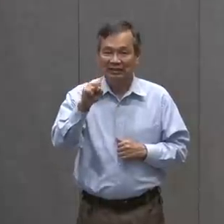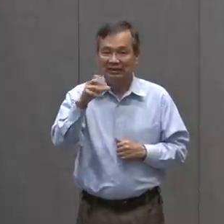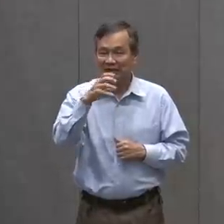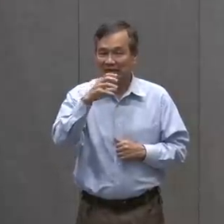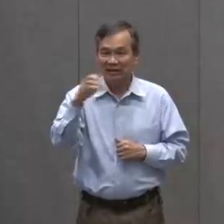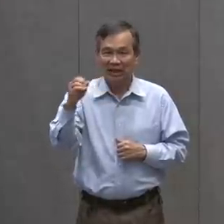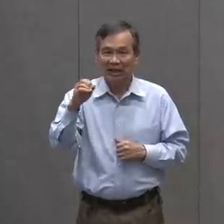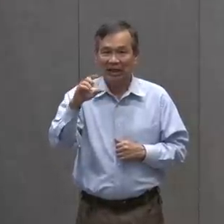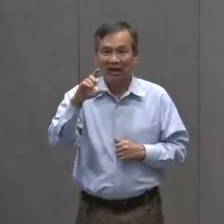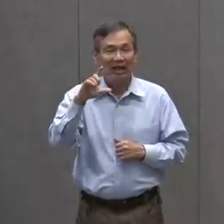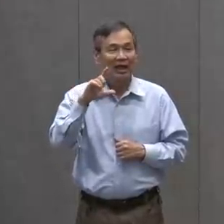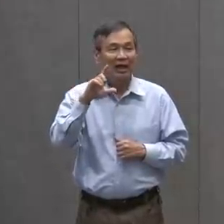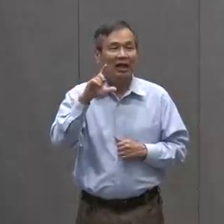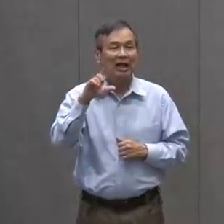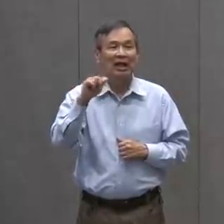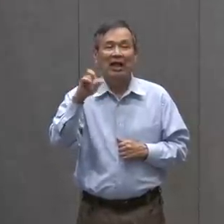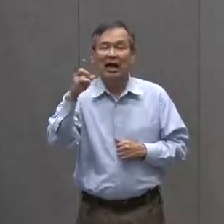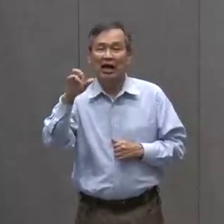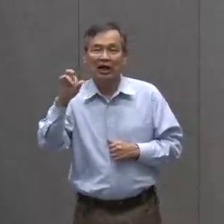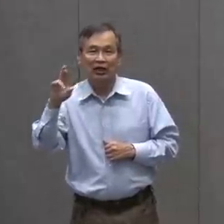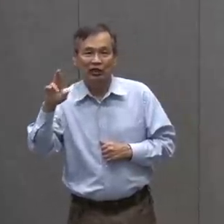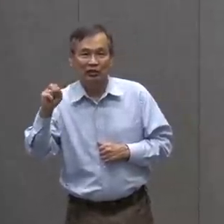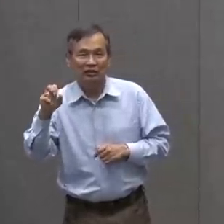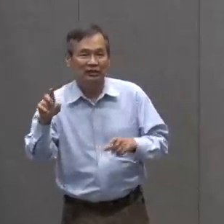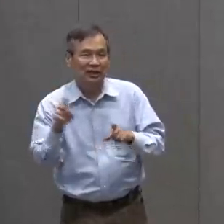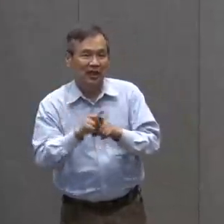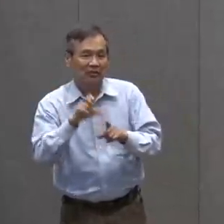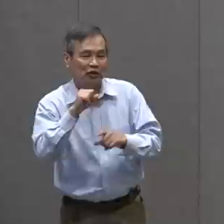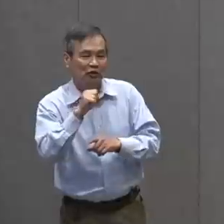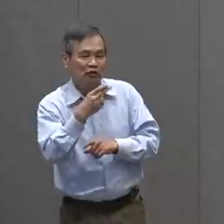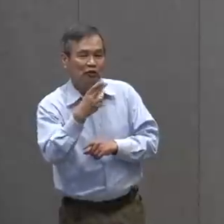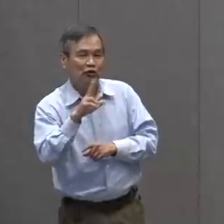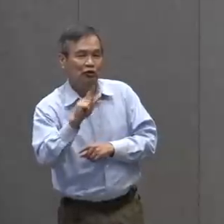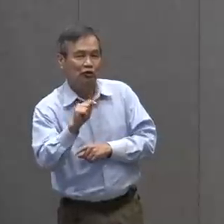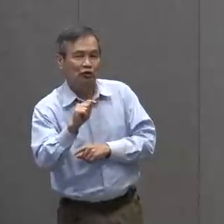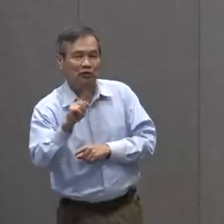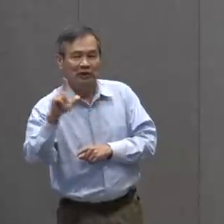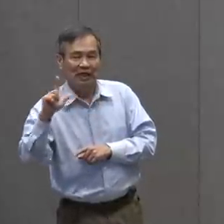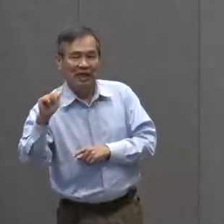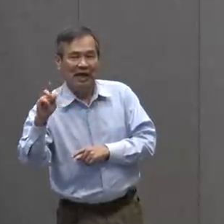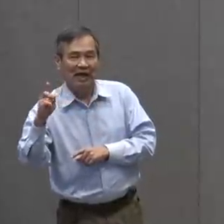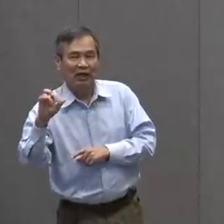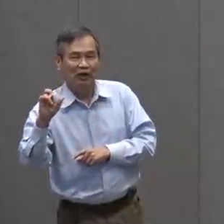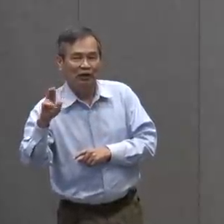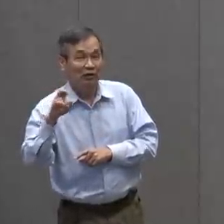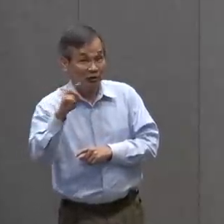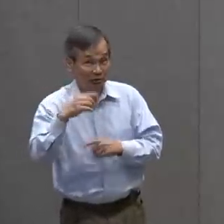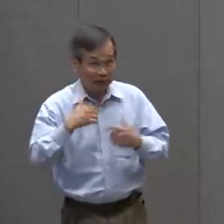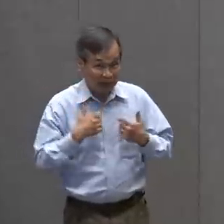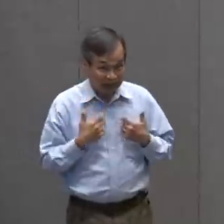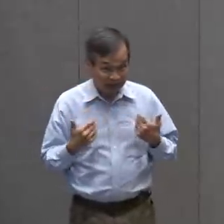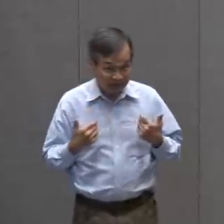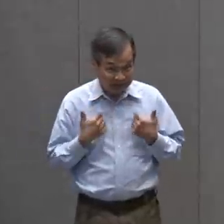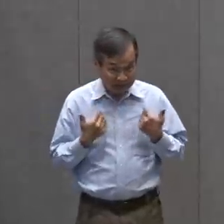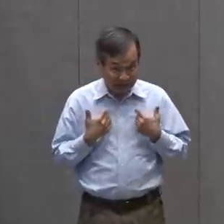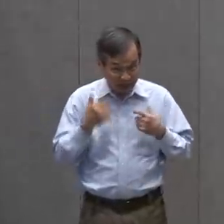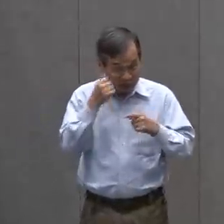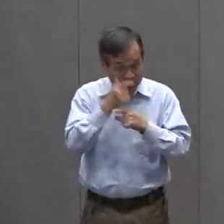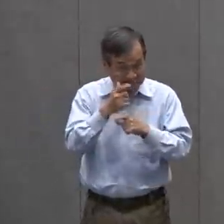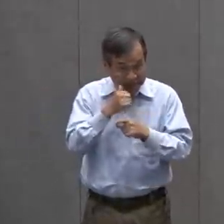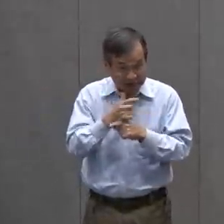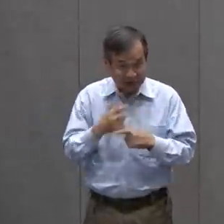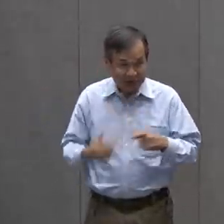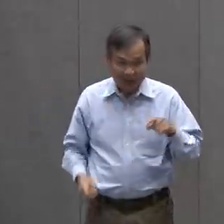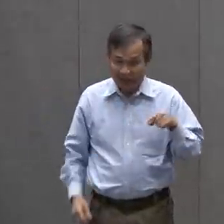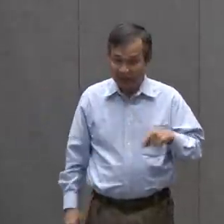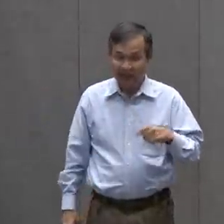to Chutes and Ladders. And so if you have a younger sibling at home, please work with them